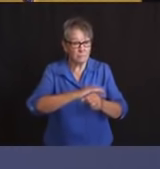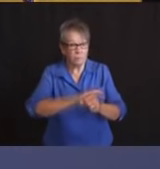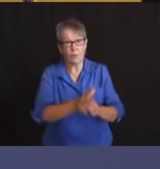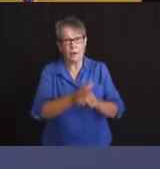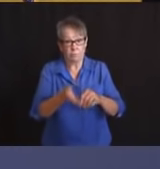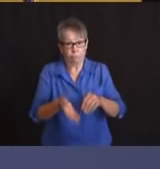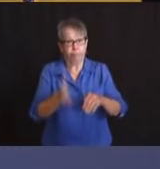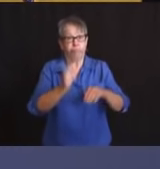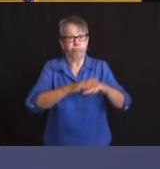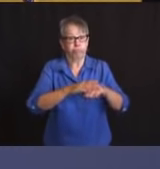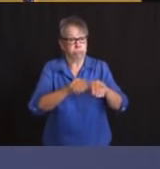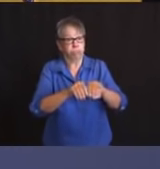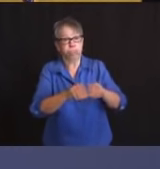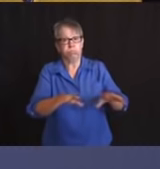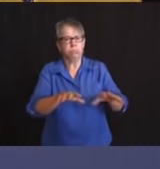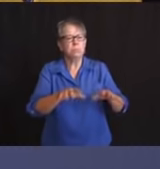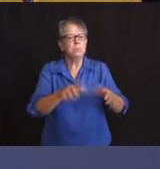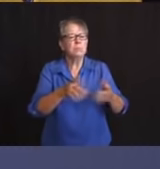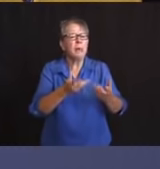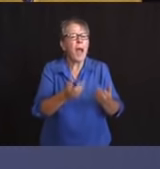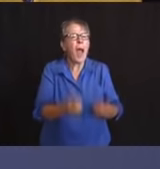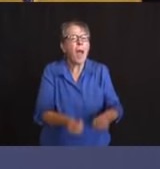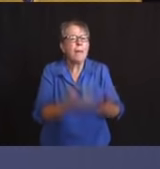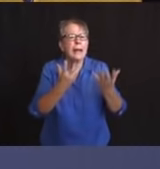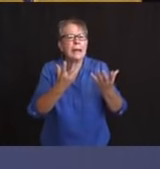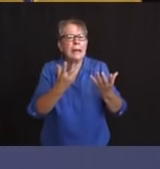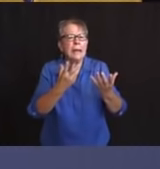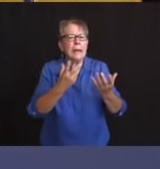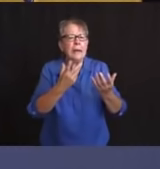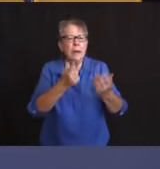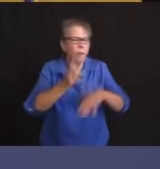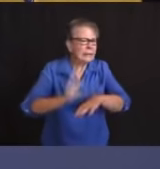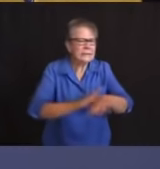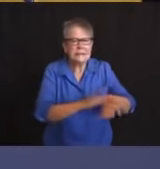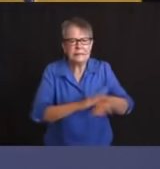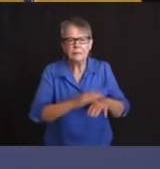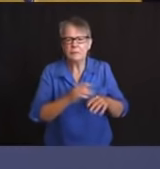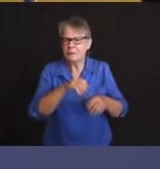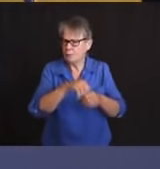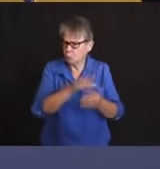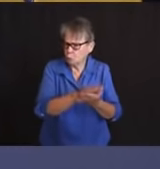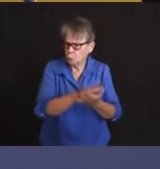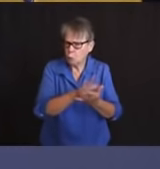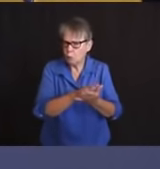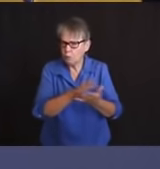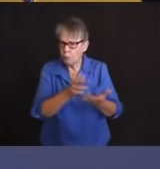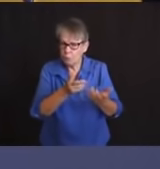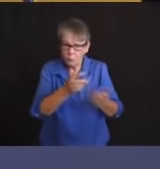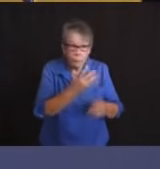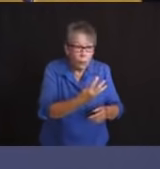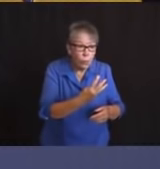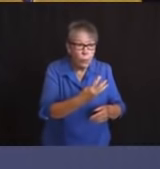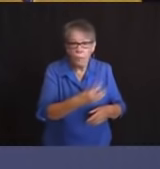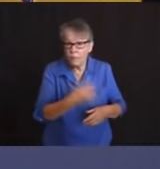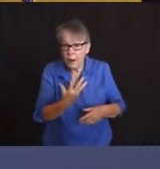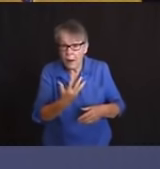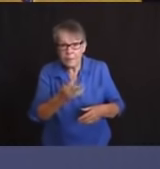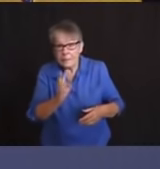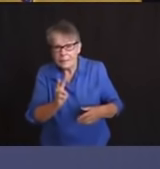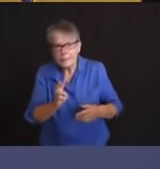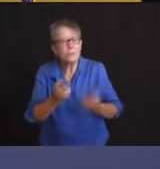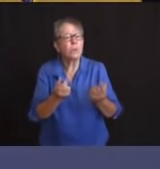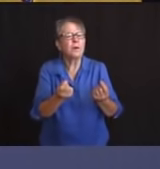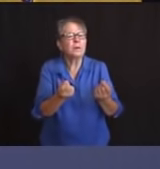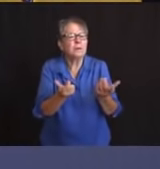region? Yourself, Mr. Diemer, or Governor Murphy? So just let me say, Alex, before Kevin, let's go with Kevin and then Judy, if that's okay.